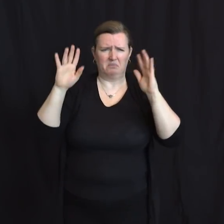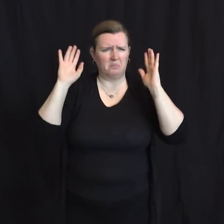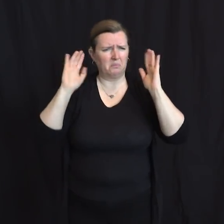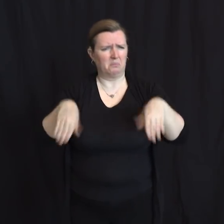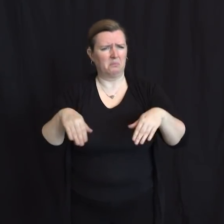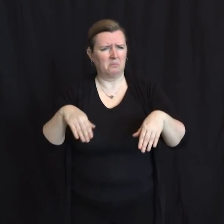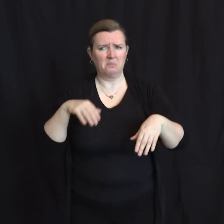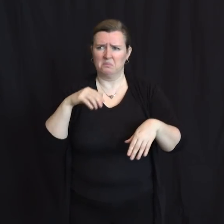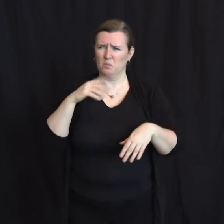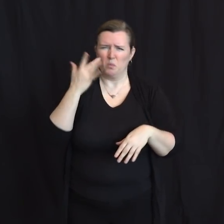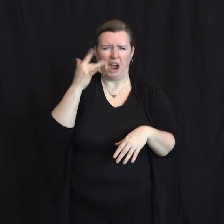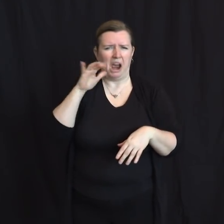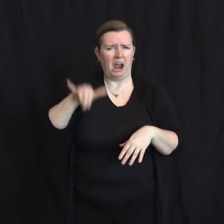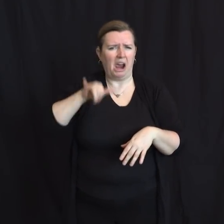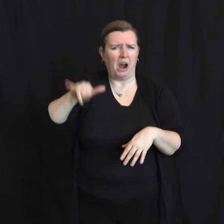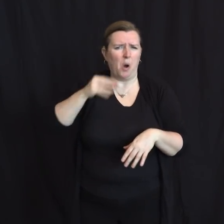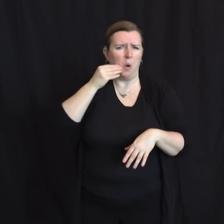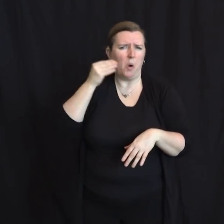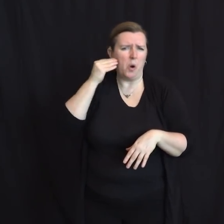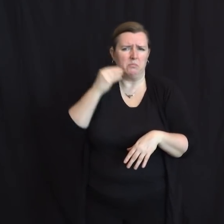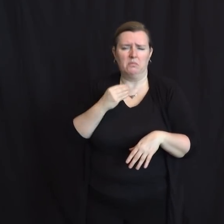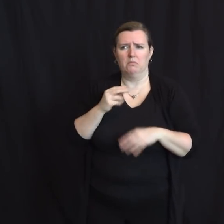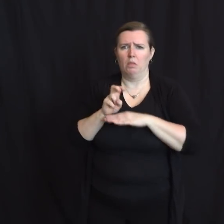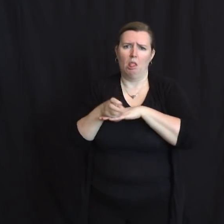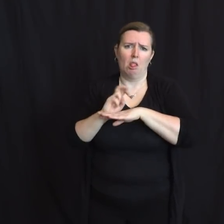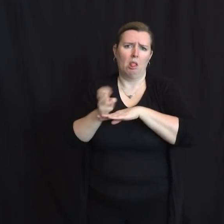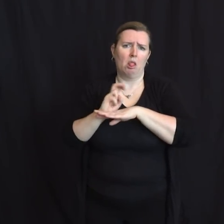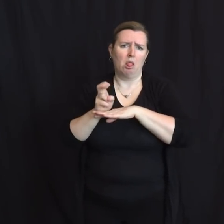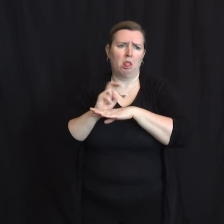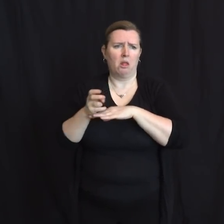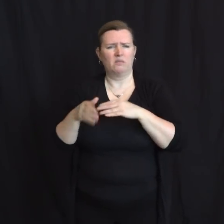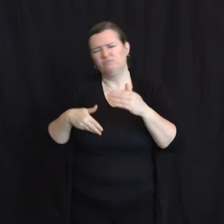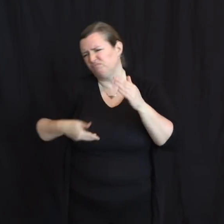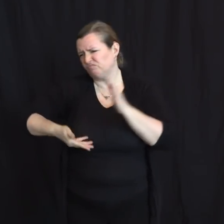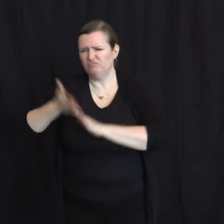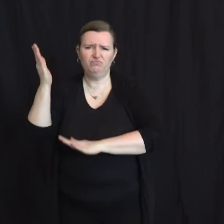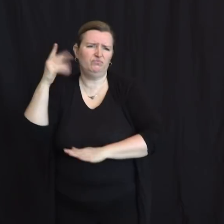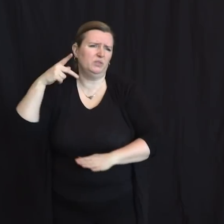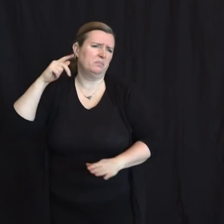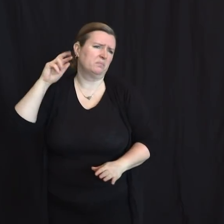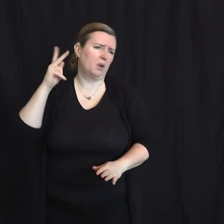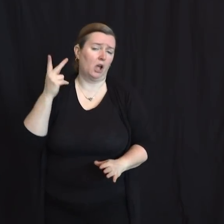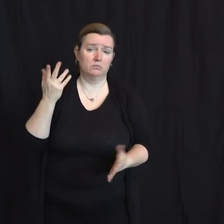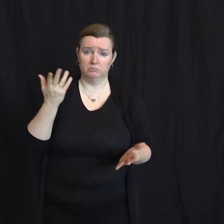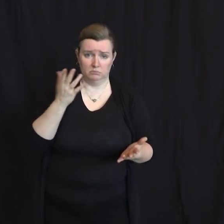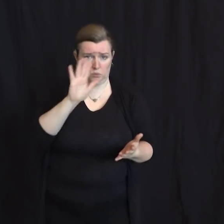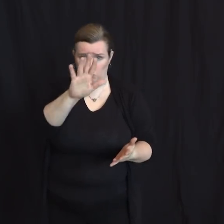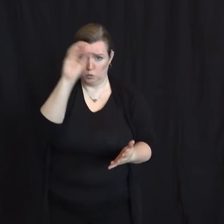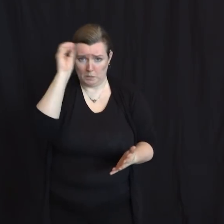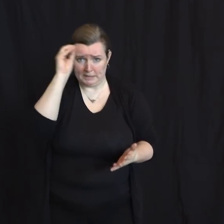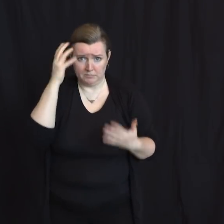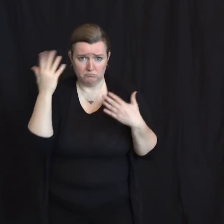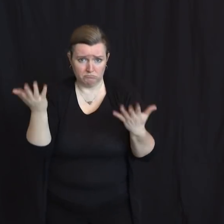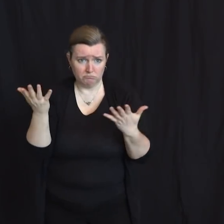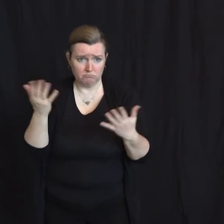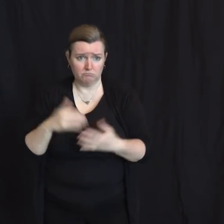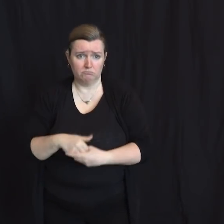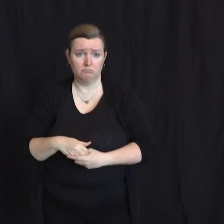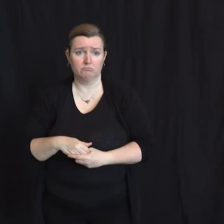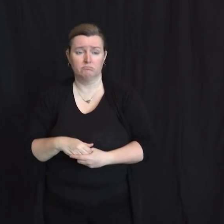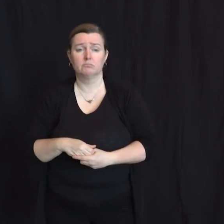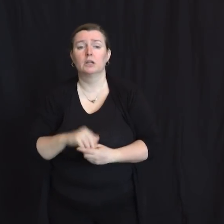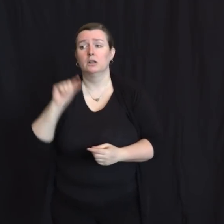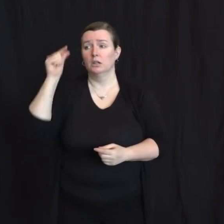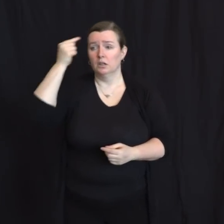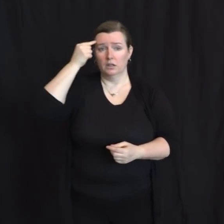curve's flattened, we can dial it back now and go outside, go to parks? And any thought to that? I'm going to